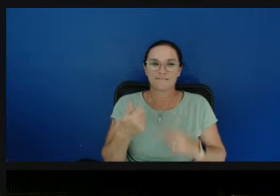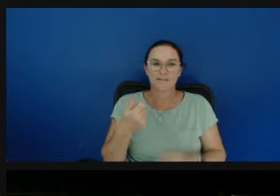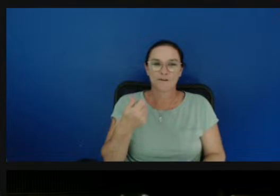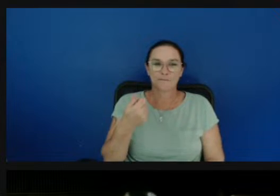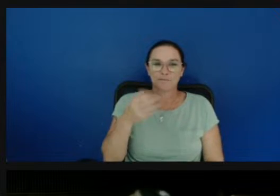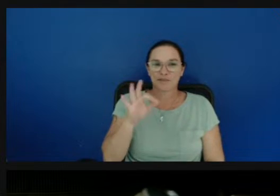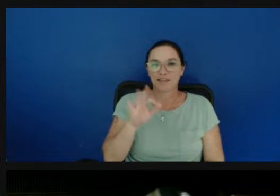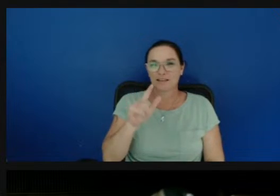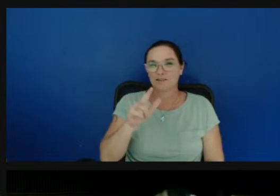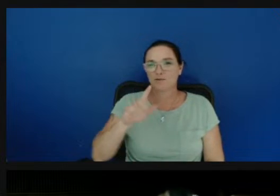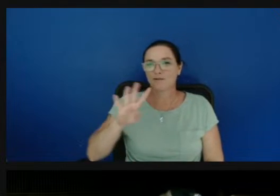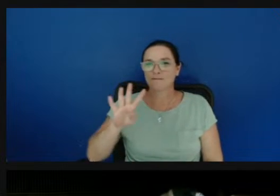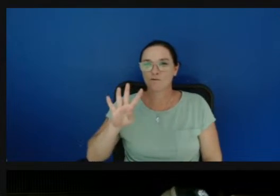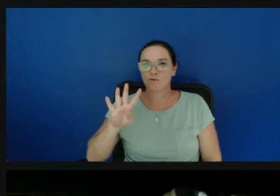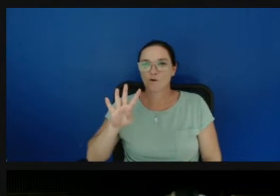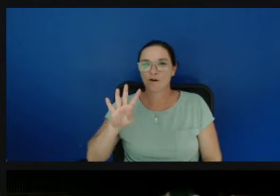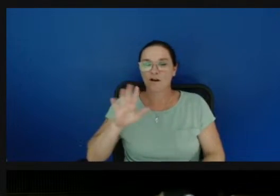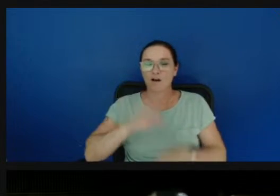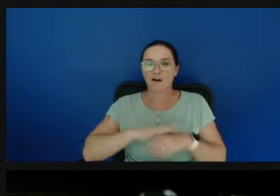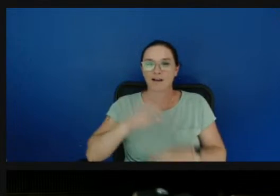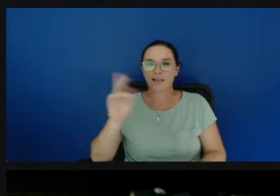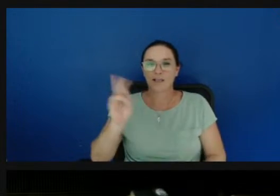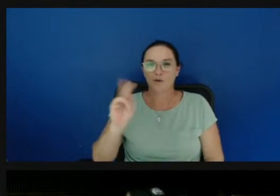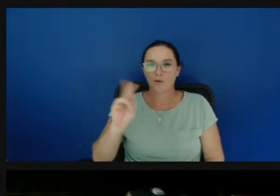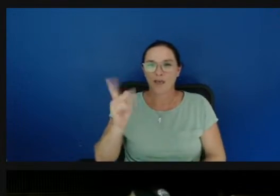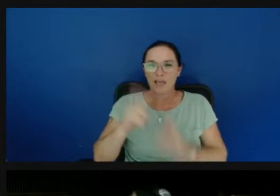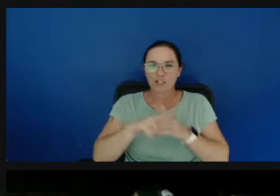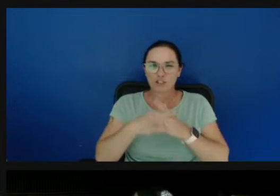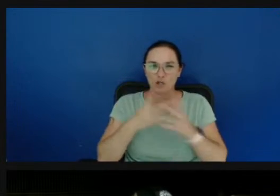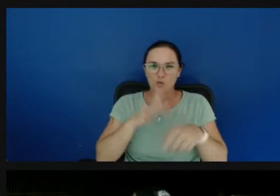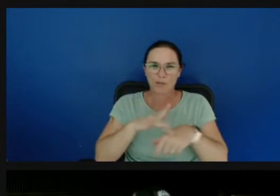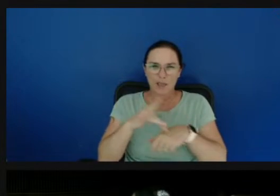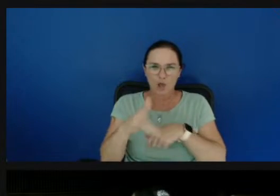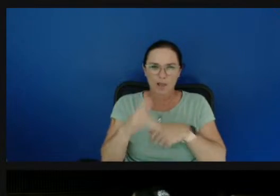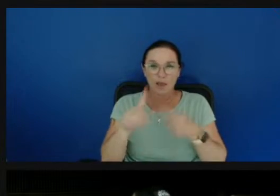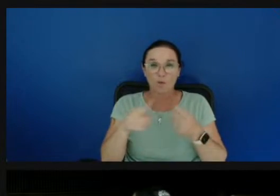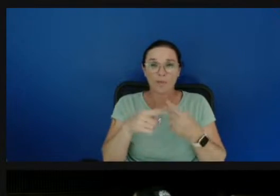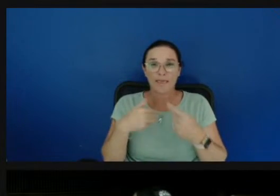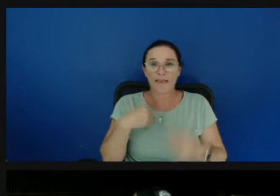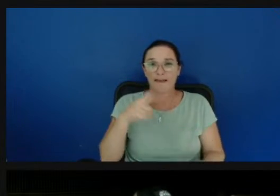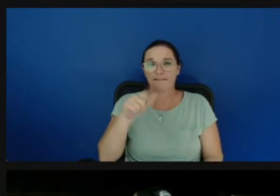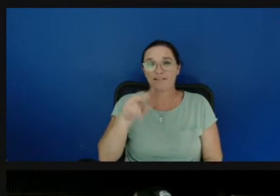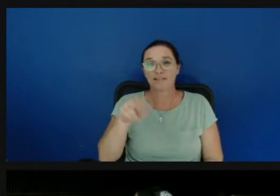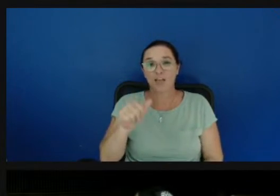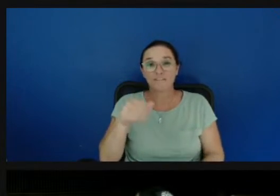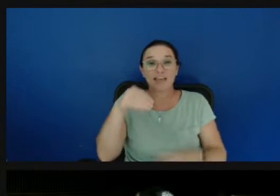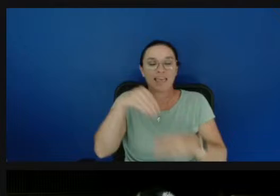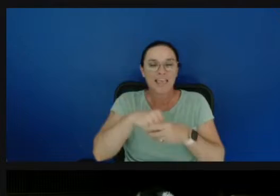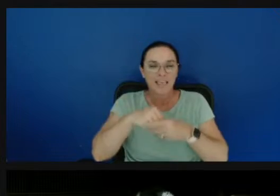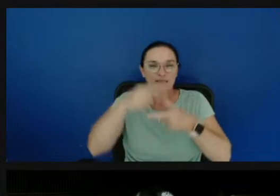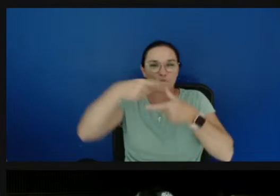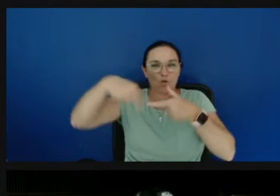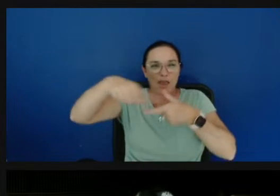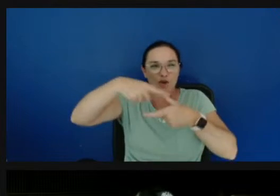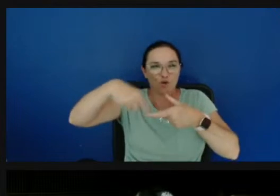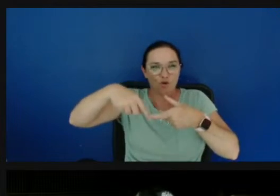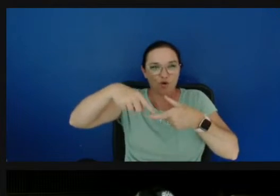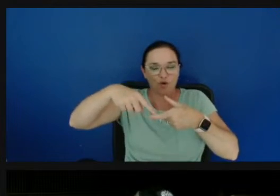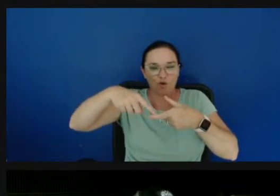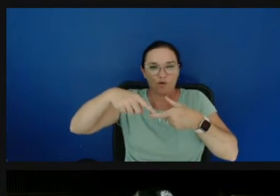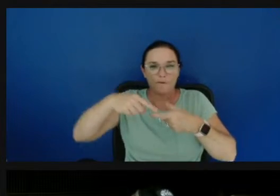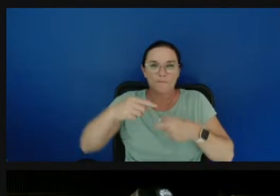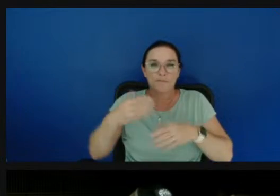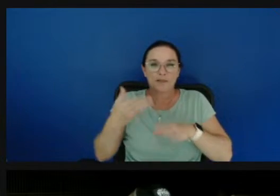reportedly on Kilauea, and it starts earlier on when there's actually lava up in the crater. So most of this is the era before these